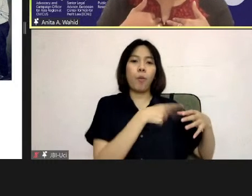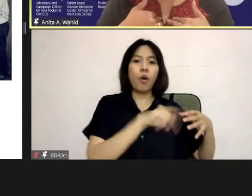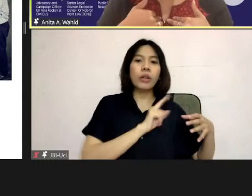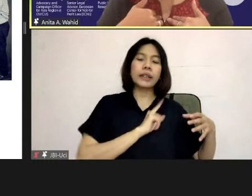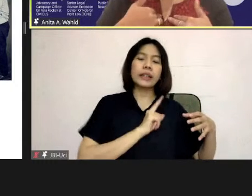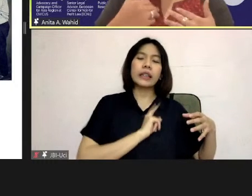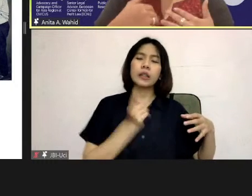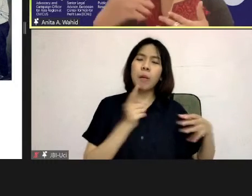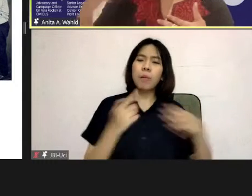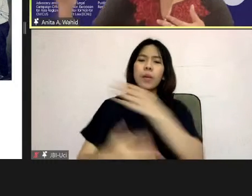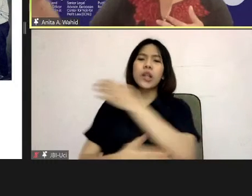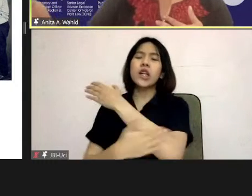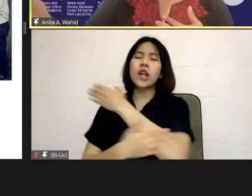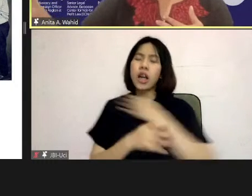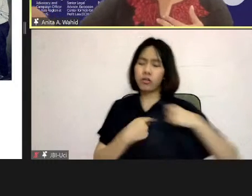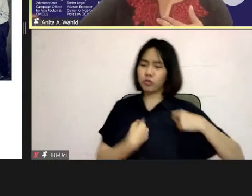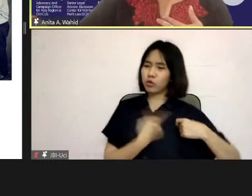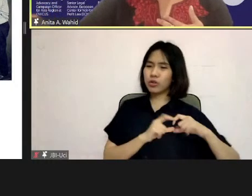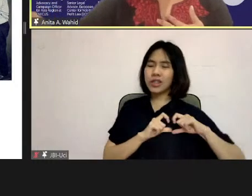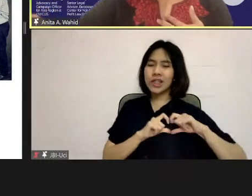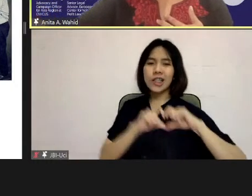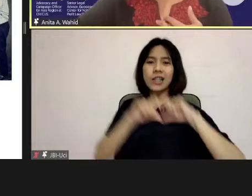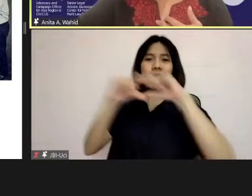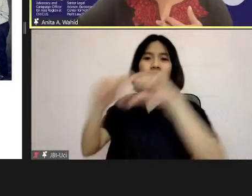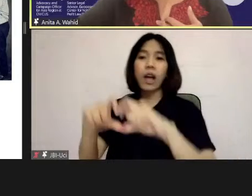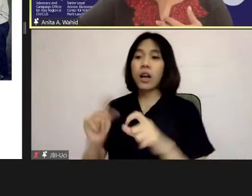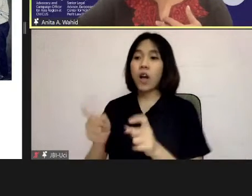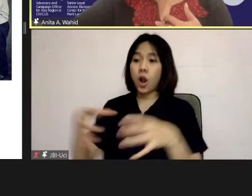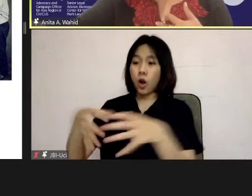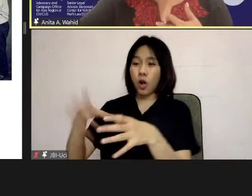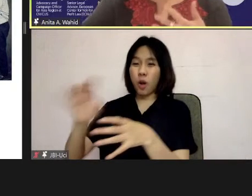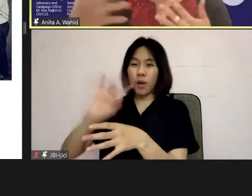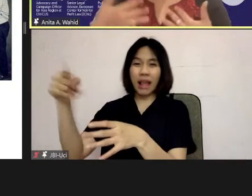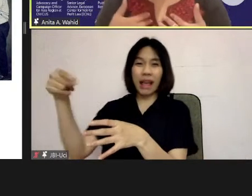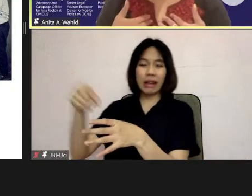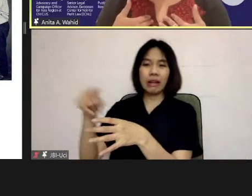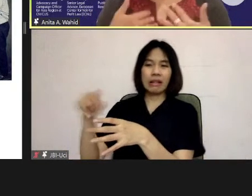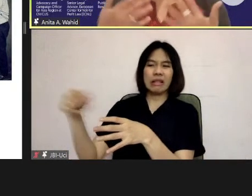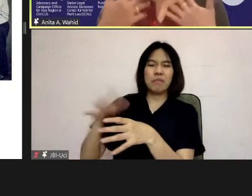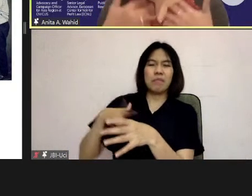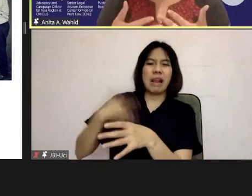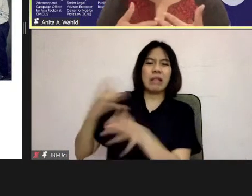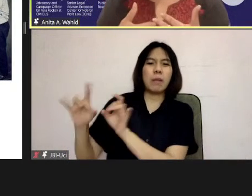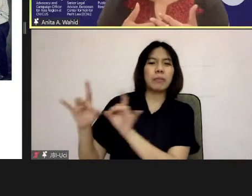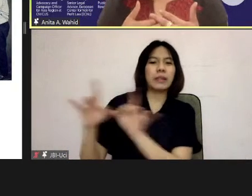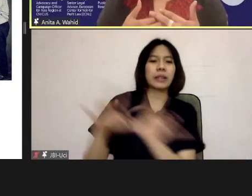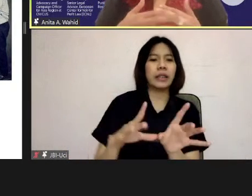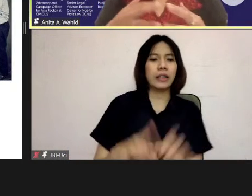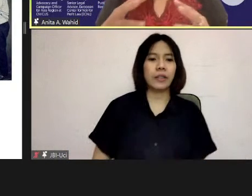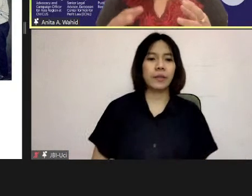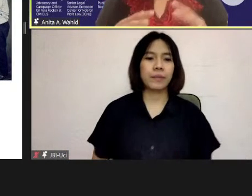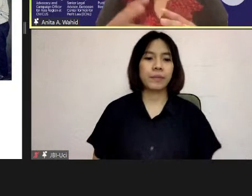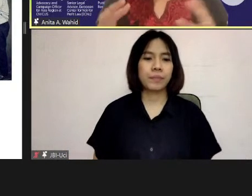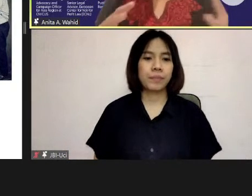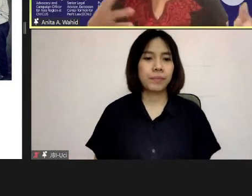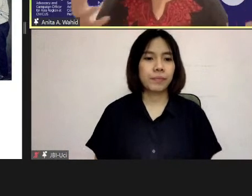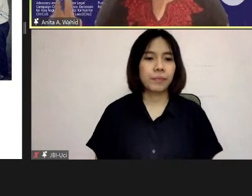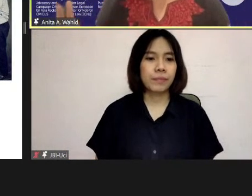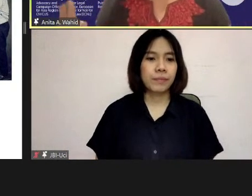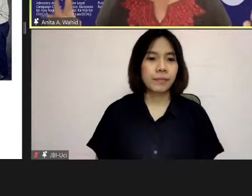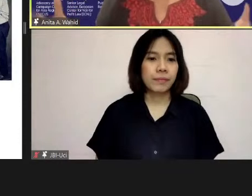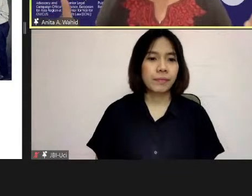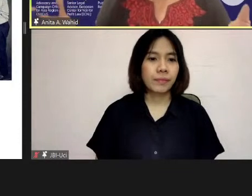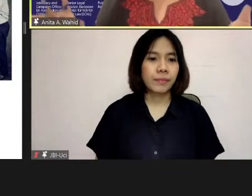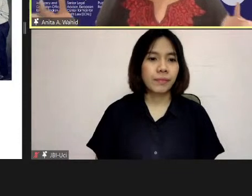that group did and do because of the patriotisms or loving to this country. And there, the bad groups,